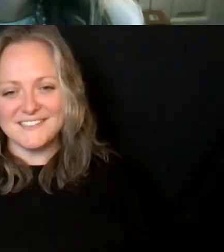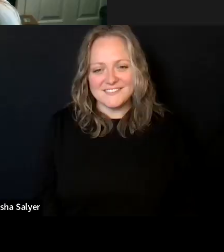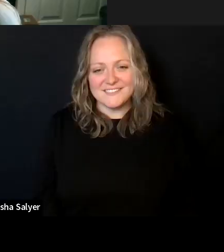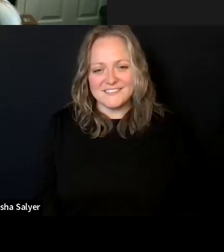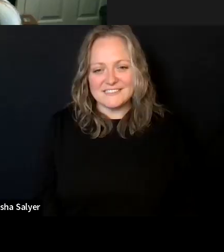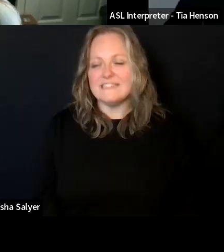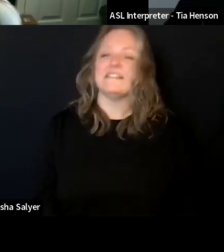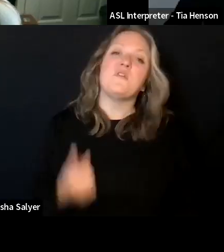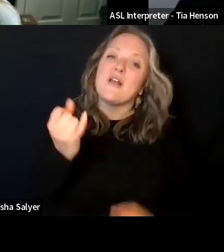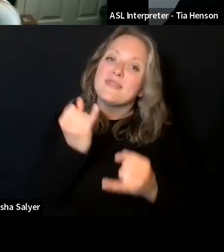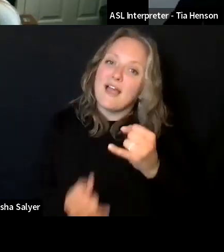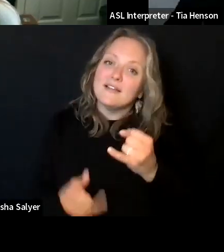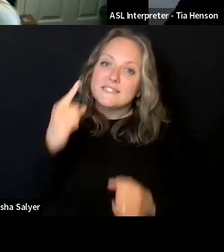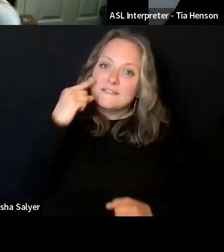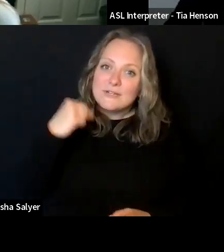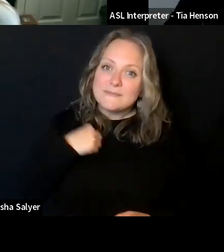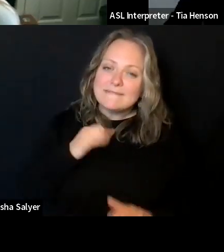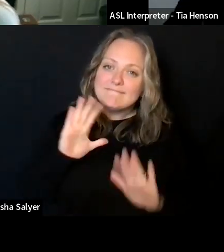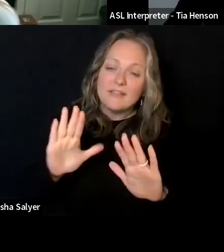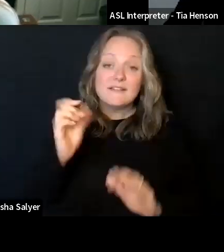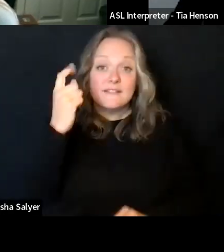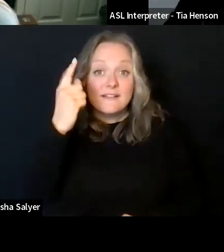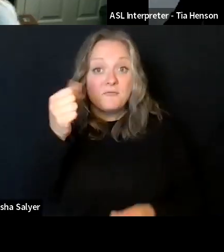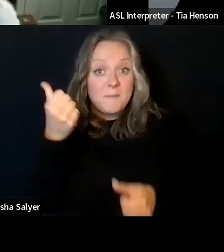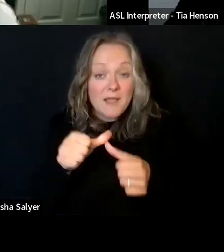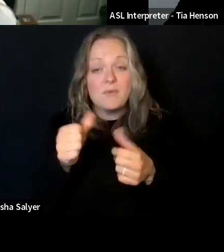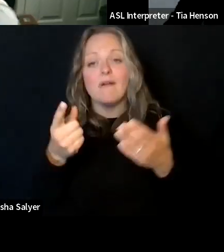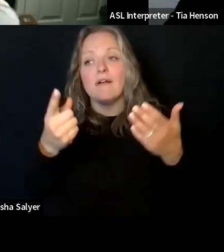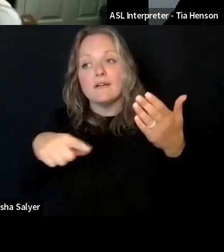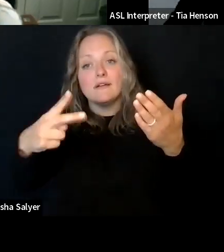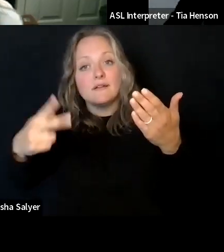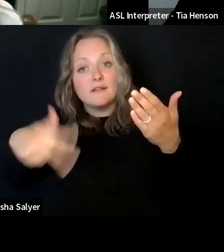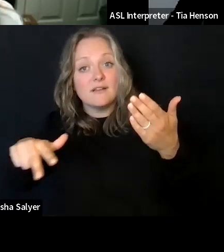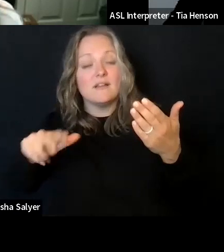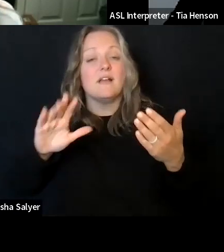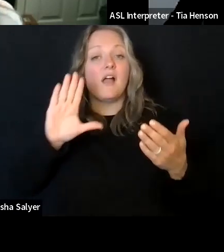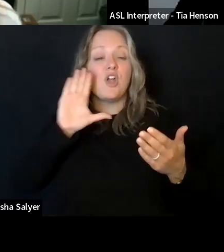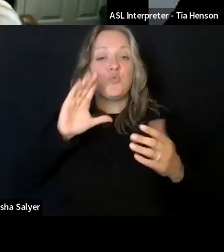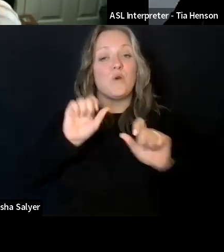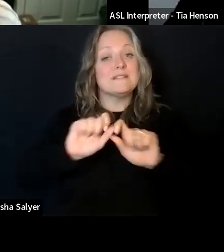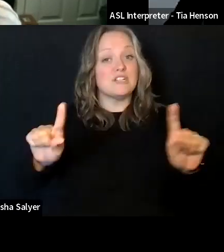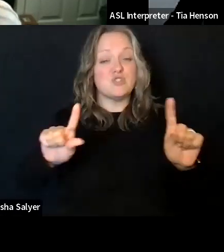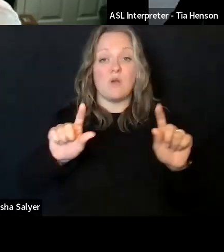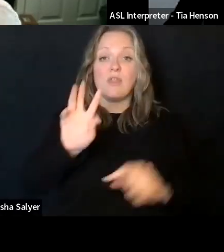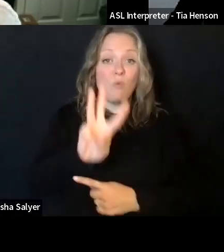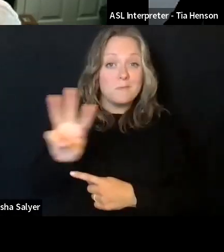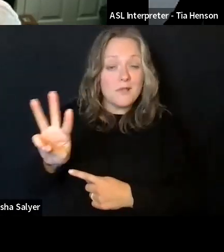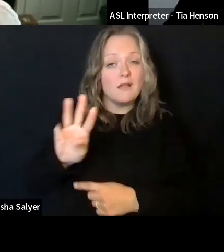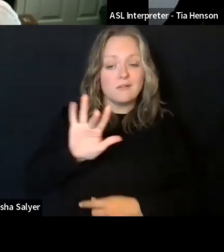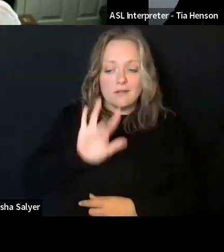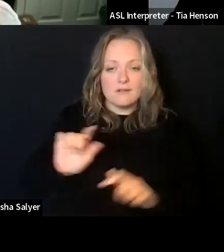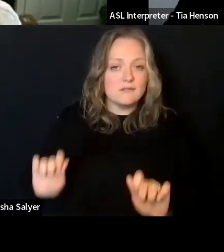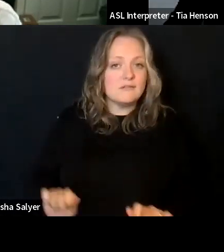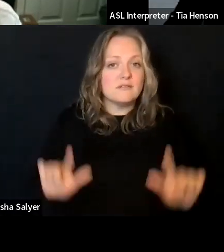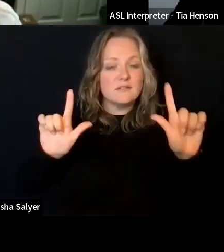And one final word for me, don't forget that in the coming weeks is when the link will come out to access your survey and